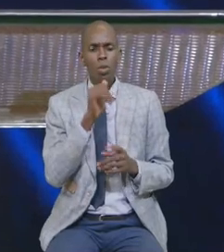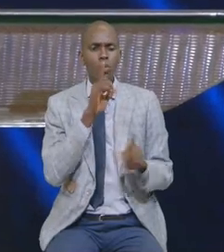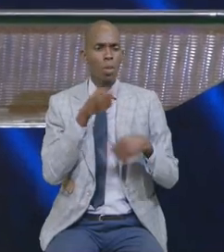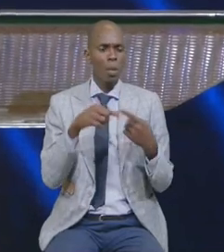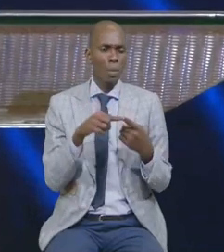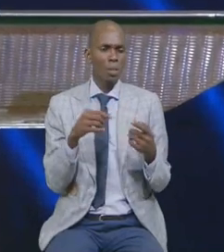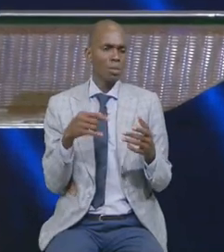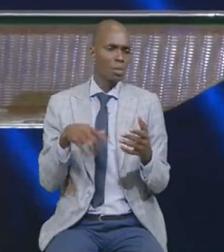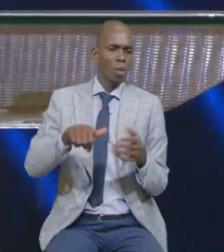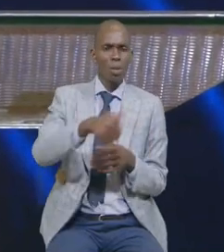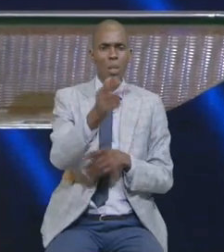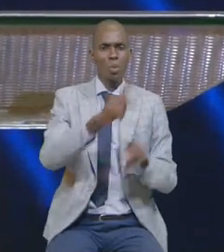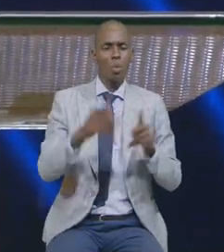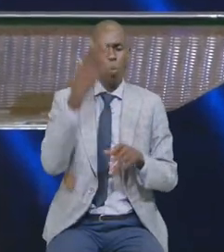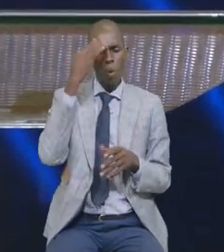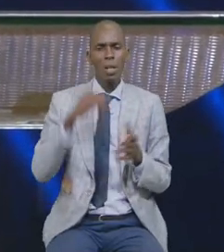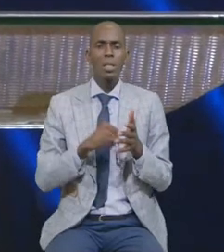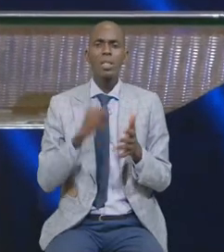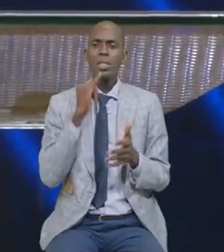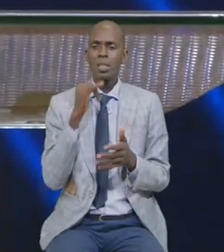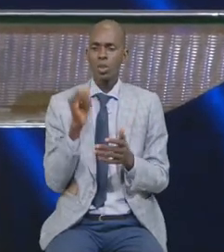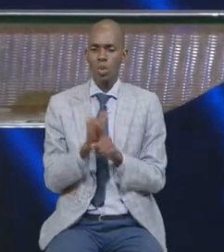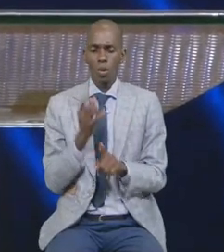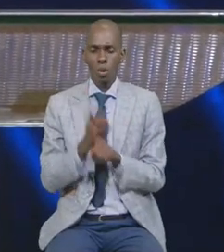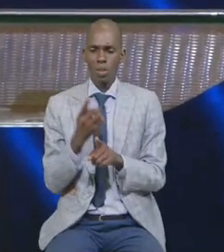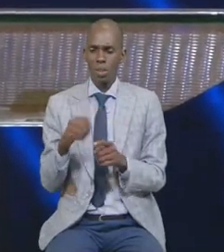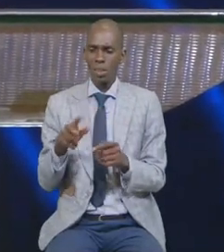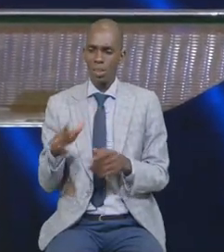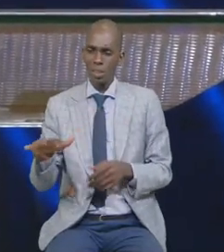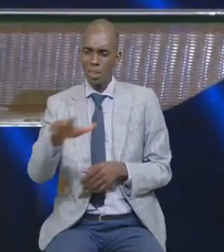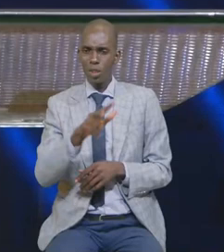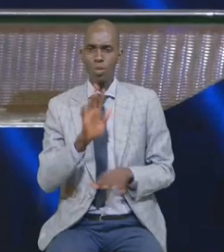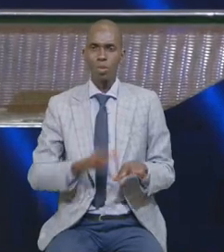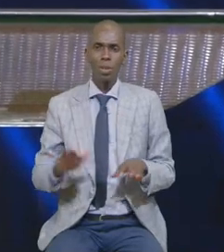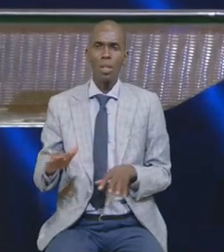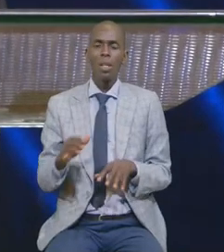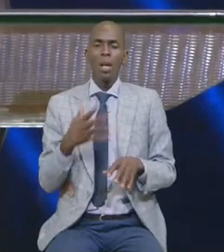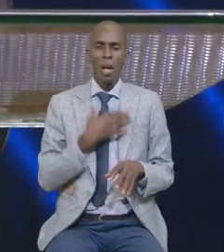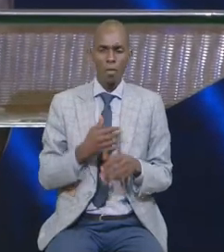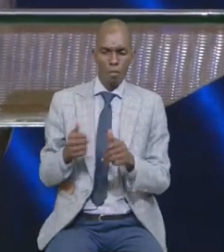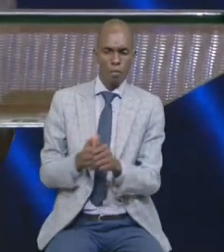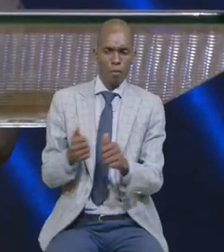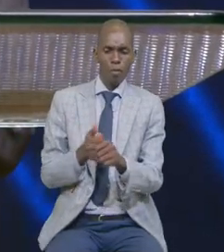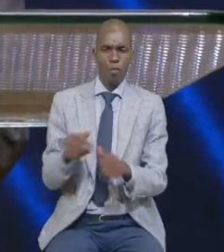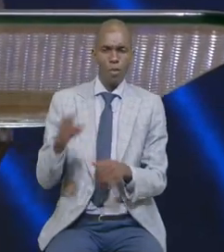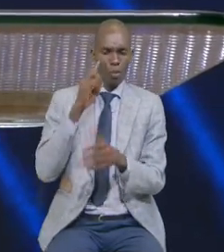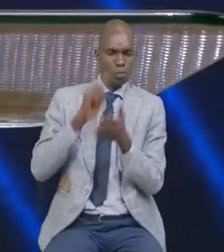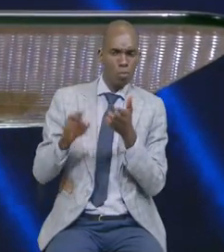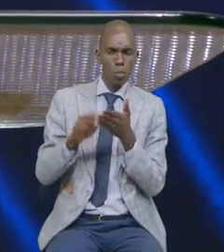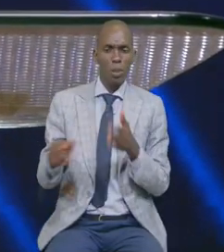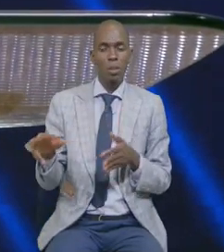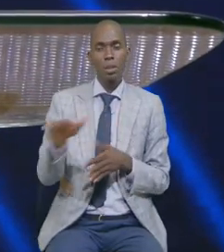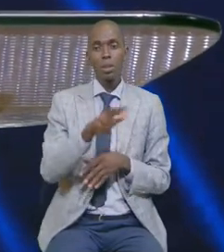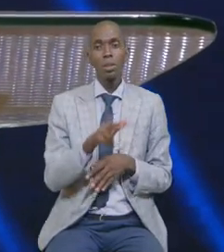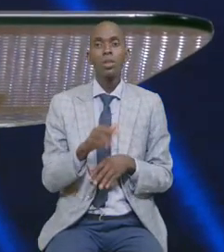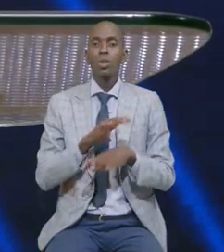this Shadrach, Meshach, and Abednego? They were, you know, following, I see they were trailing them. Don't worry, the Lord will